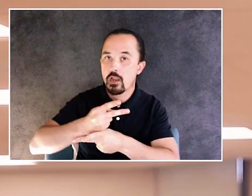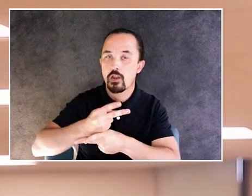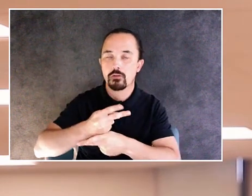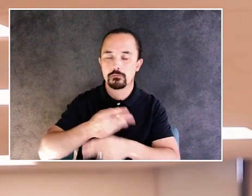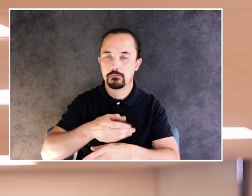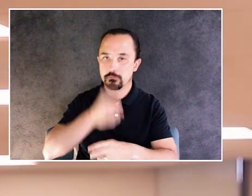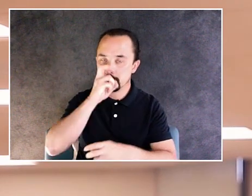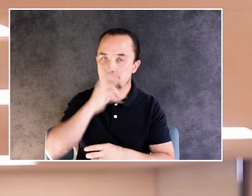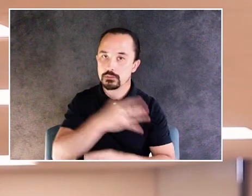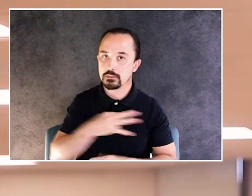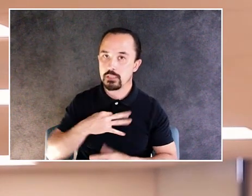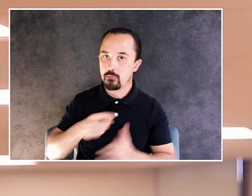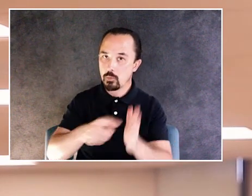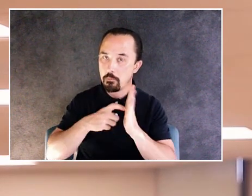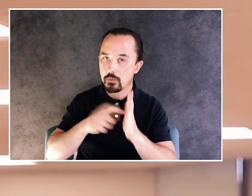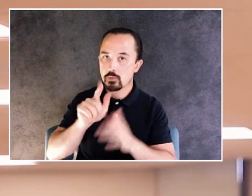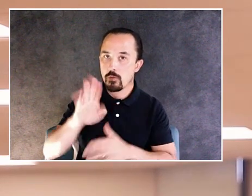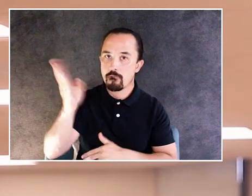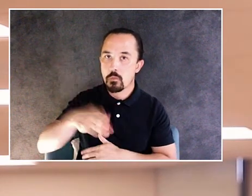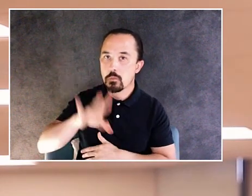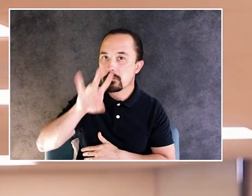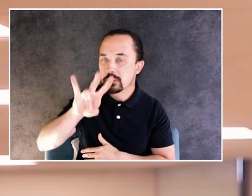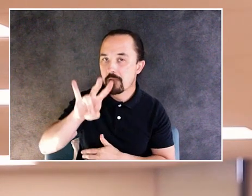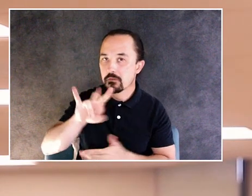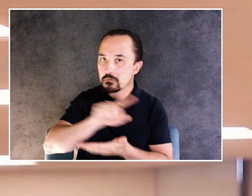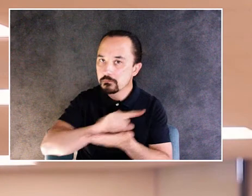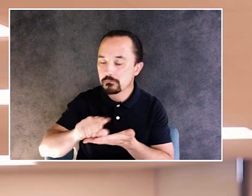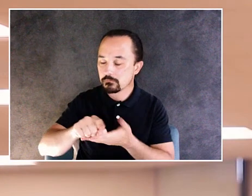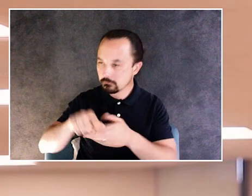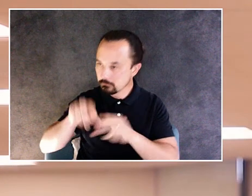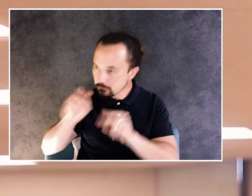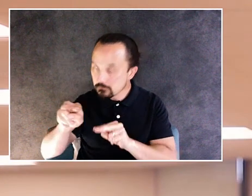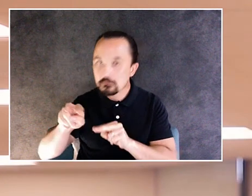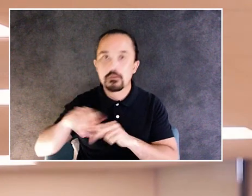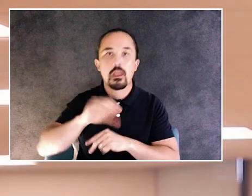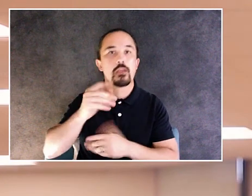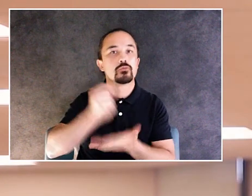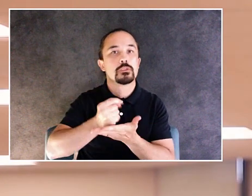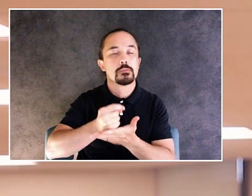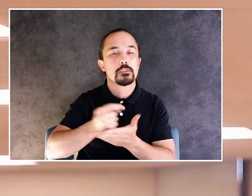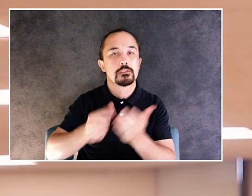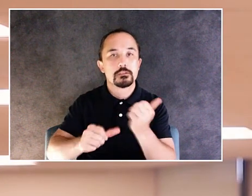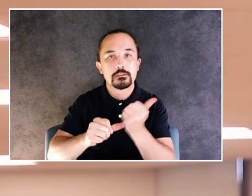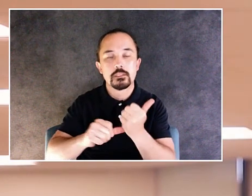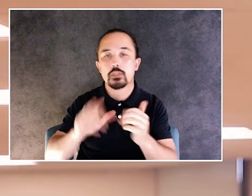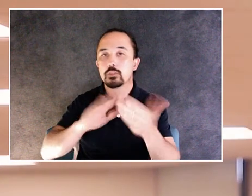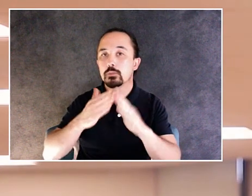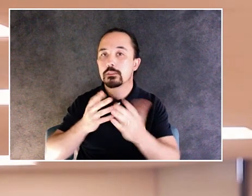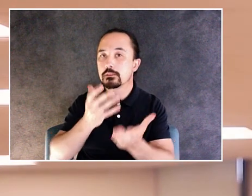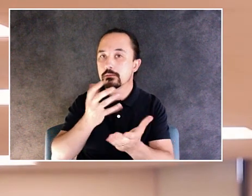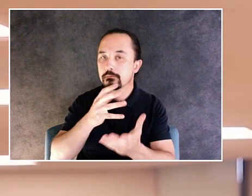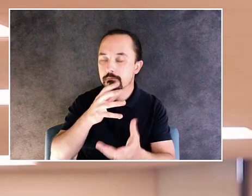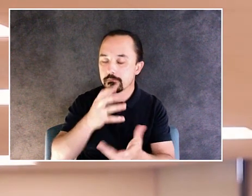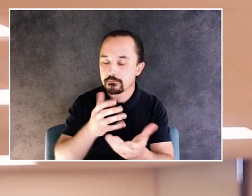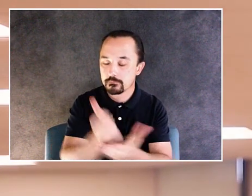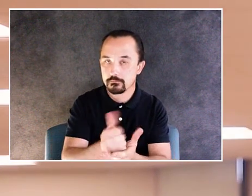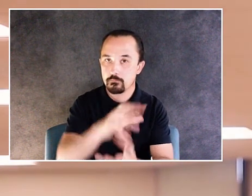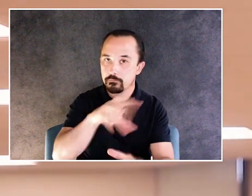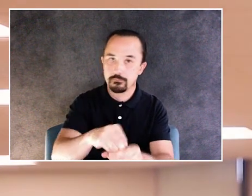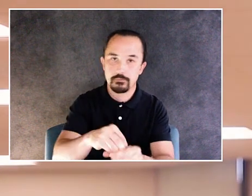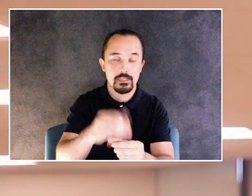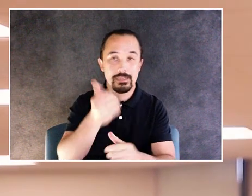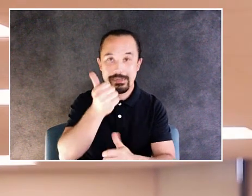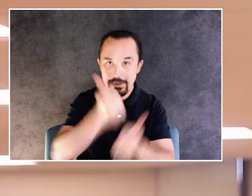requirements, 24-hour-a-day, 7-day-a-week supervision, and treatment assistance and community participation at all levels.